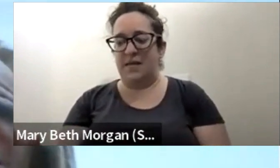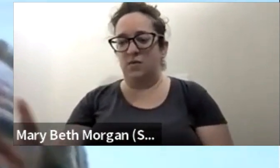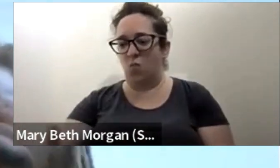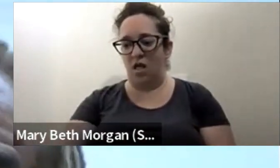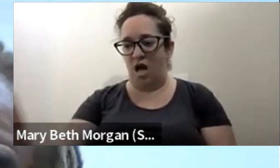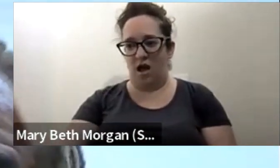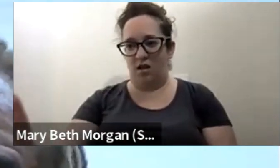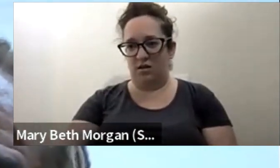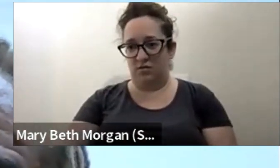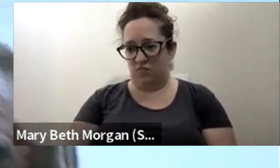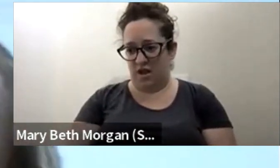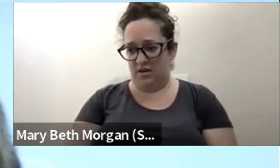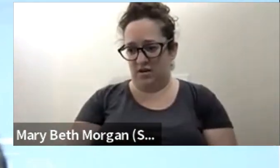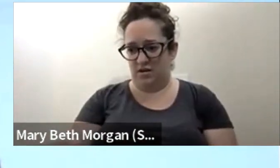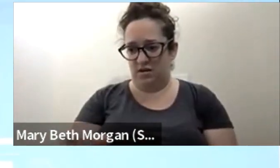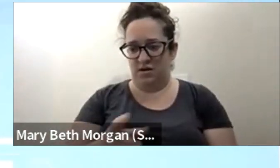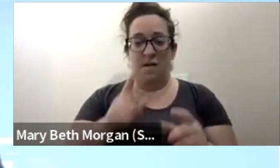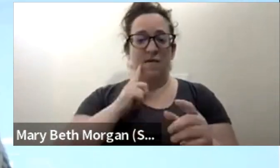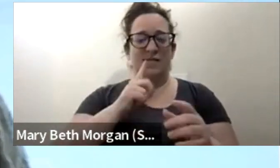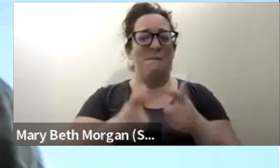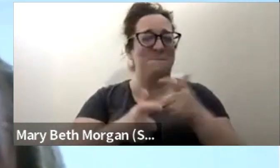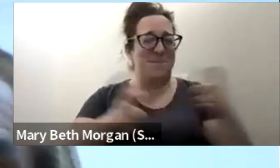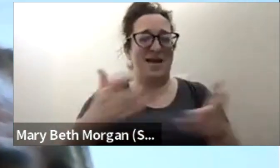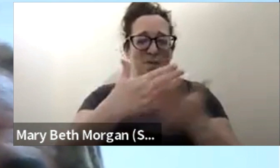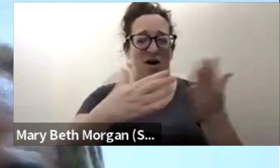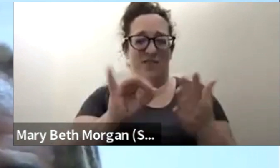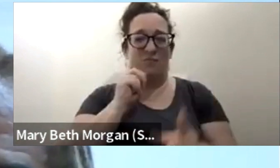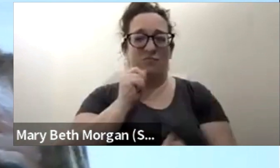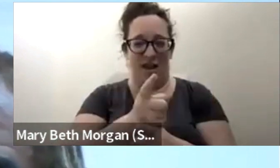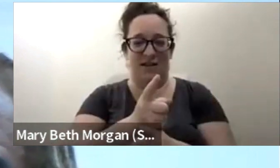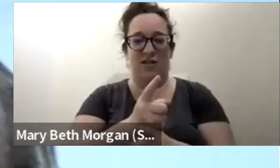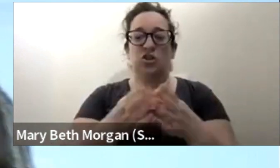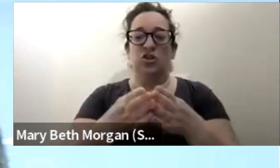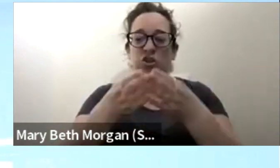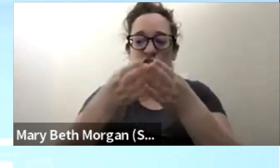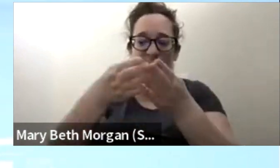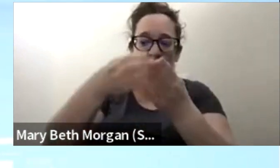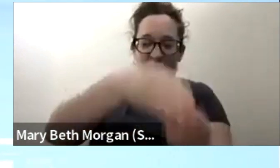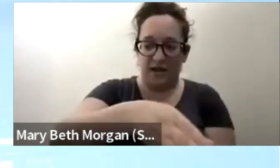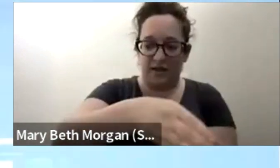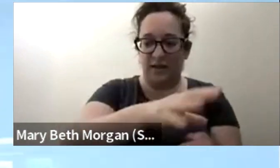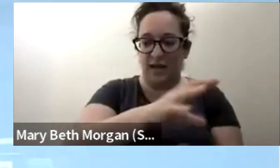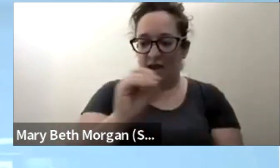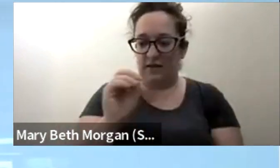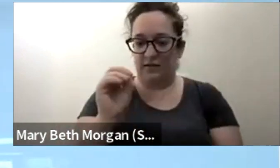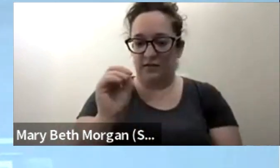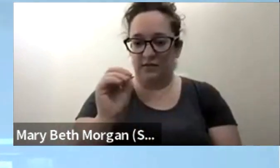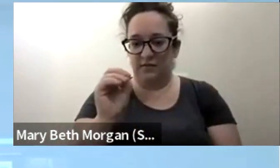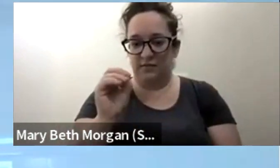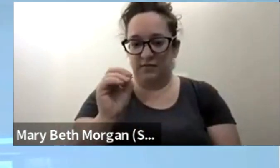So this all is all to say that the reason I'm super